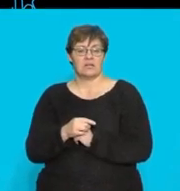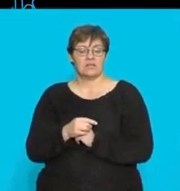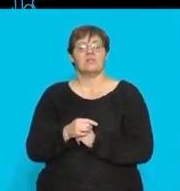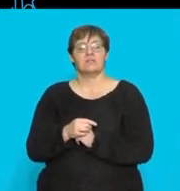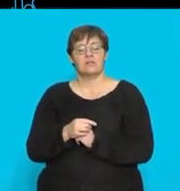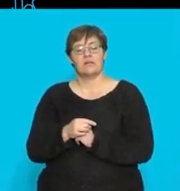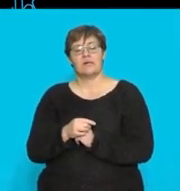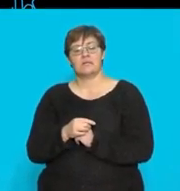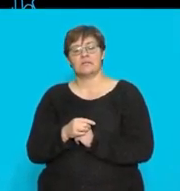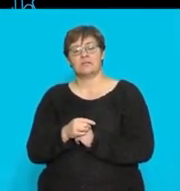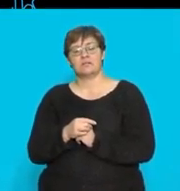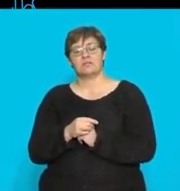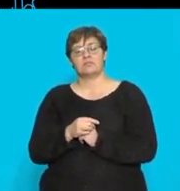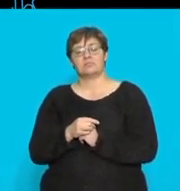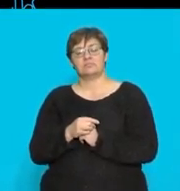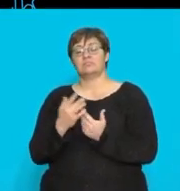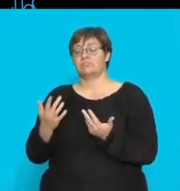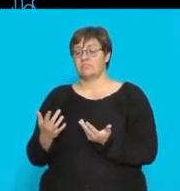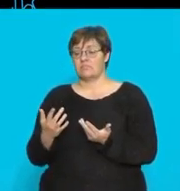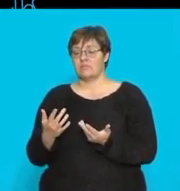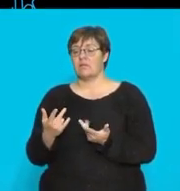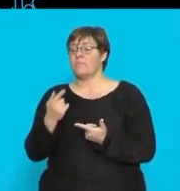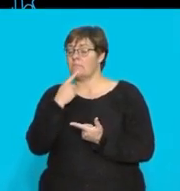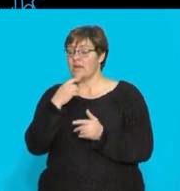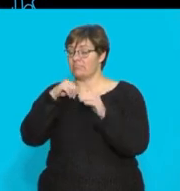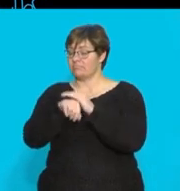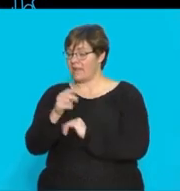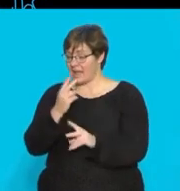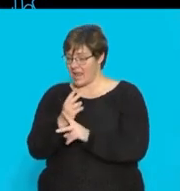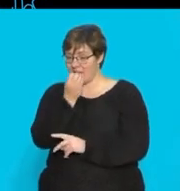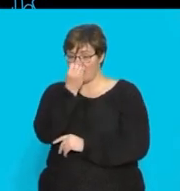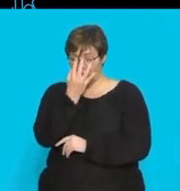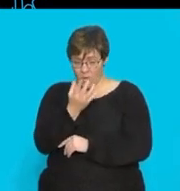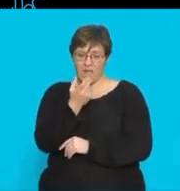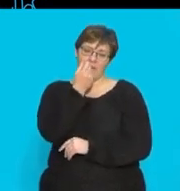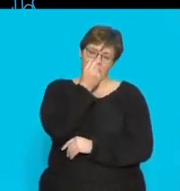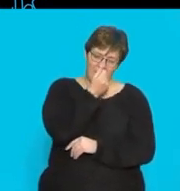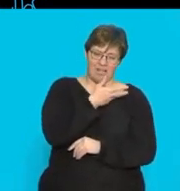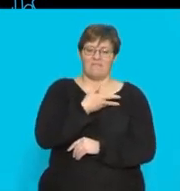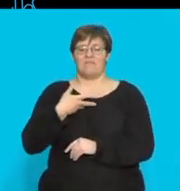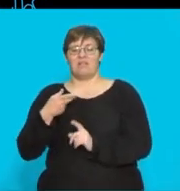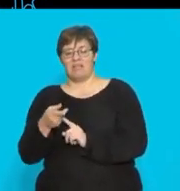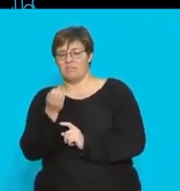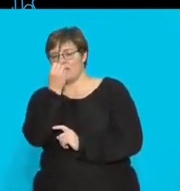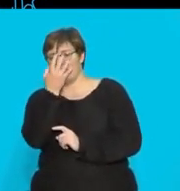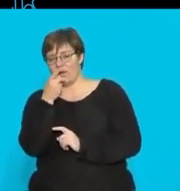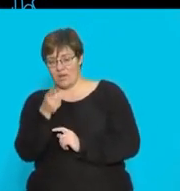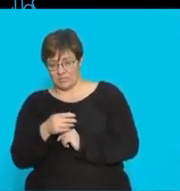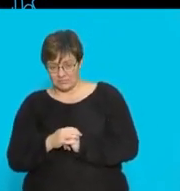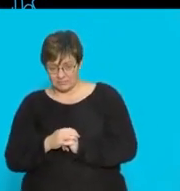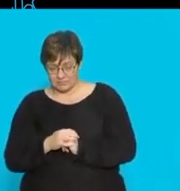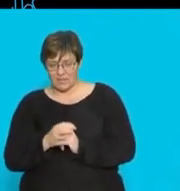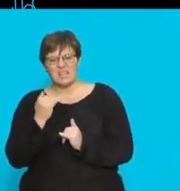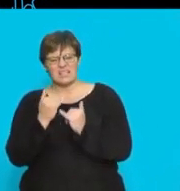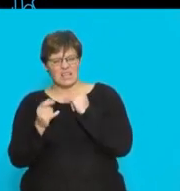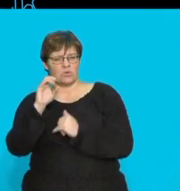sex organ. All right, so when we come to reproduction in flowers, it's the sex